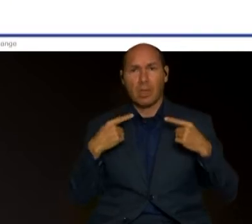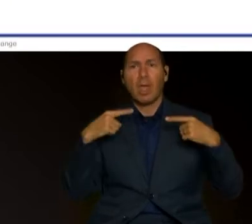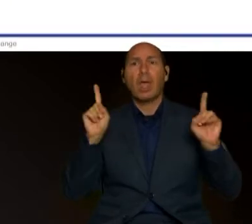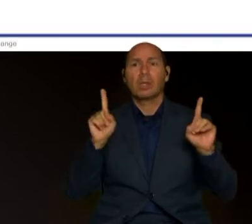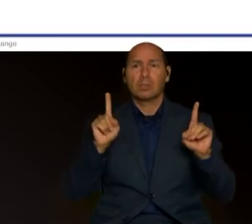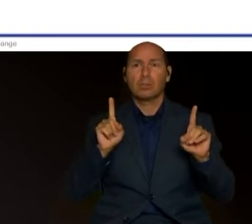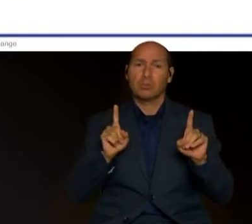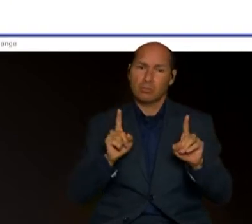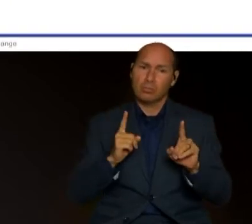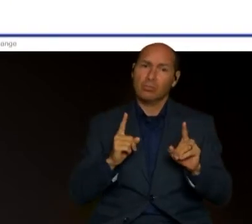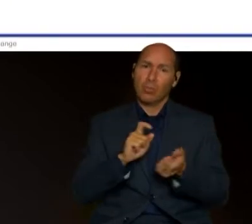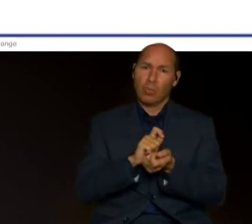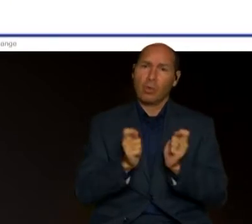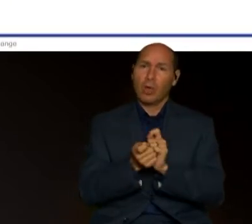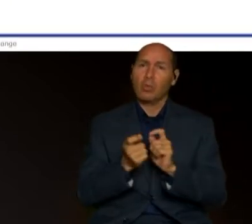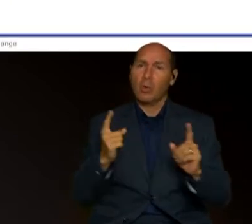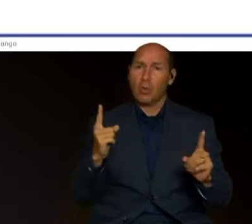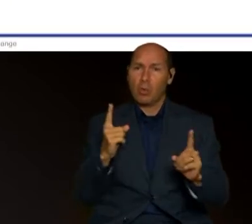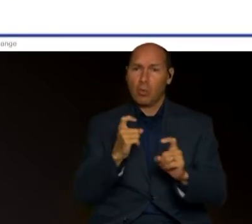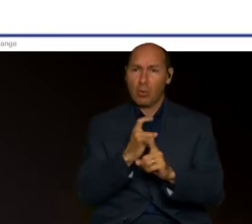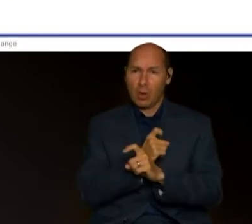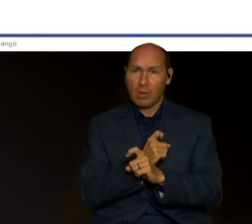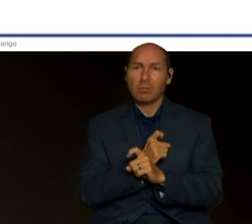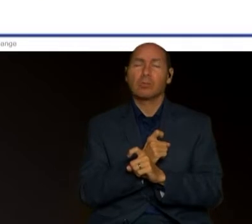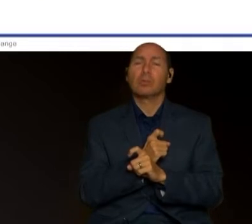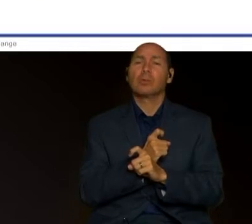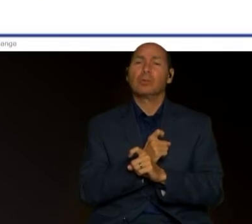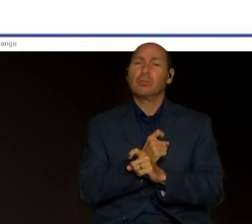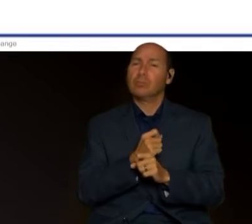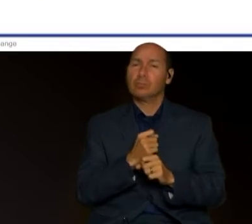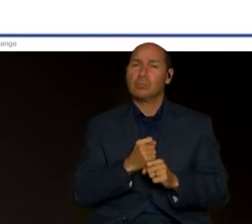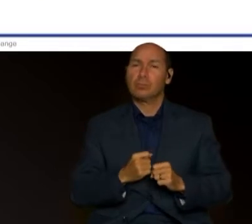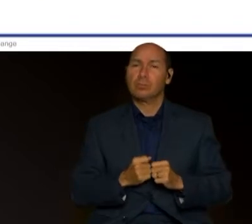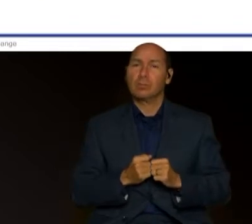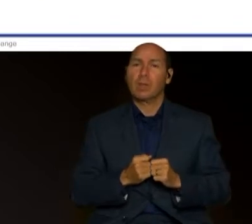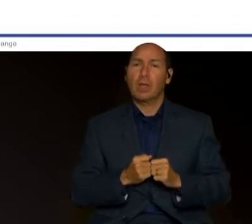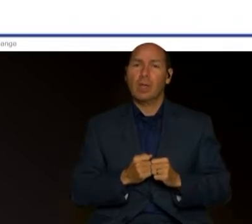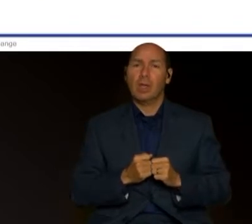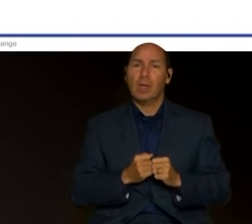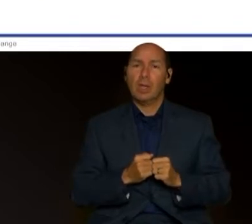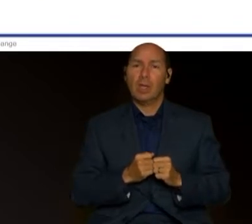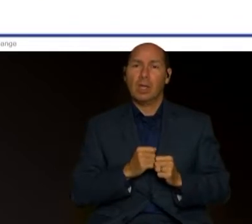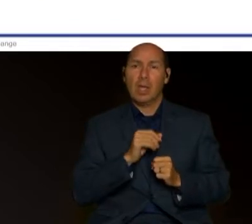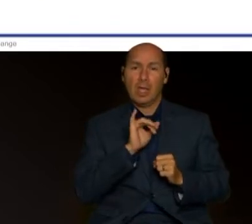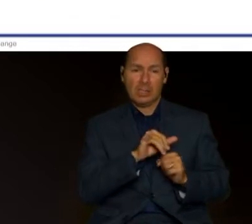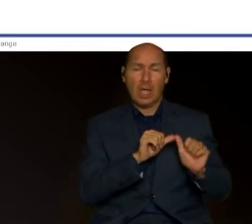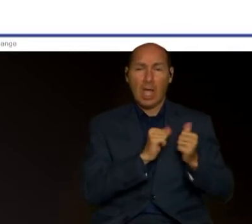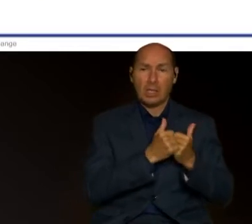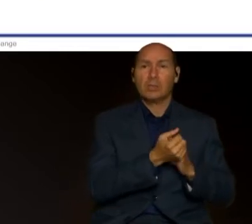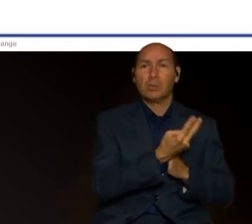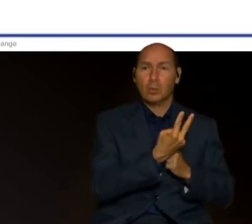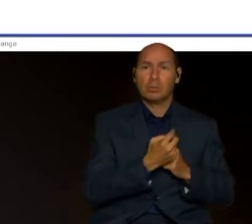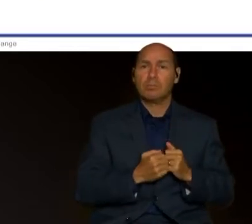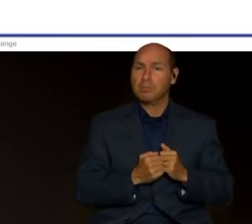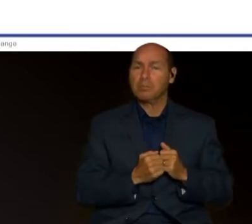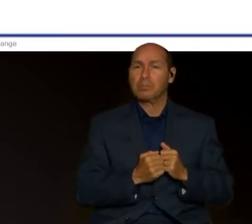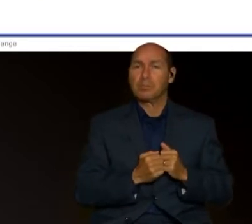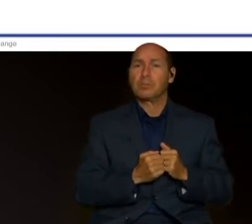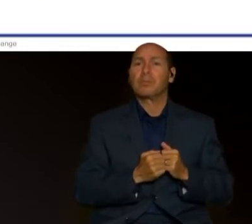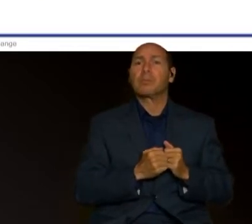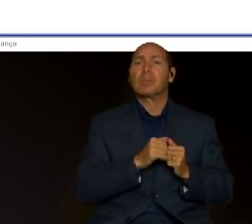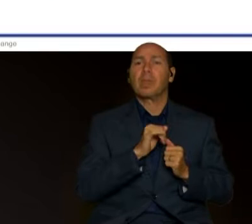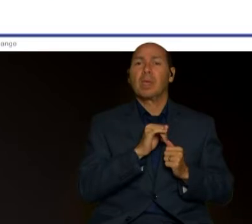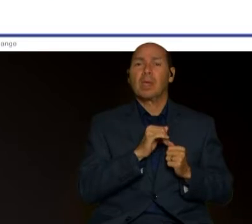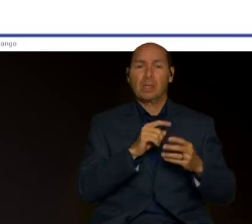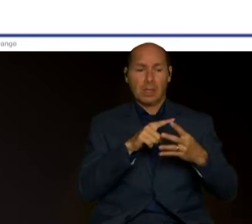program in a very complex reform that involves great transformation in these two agencies. And thus, we have